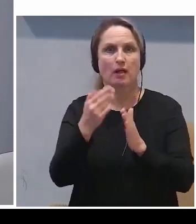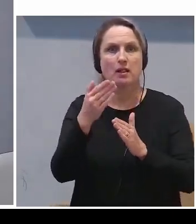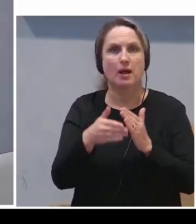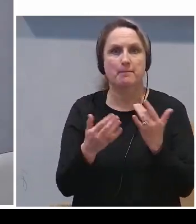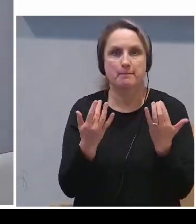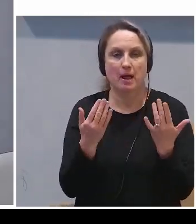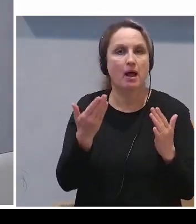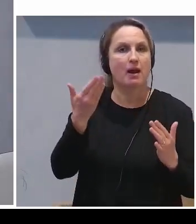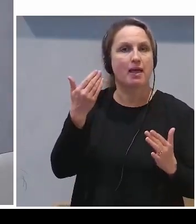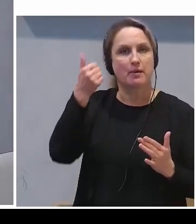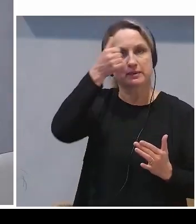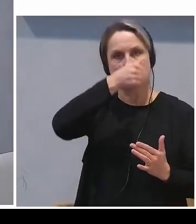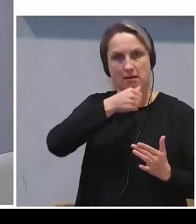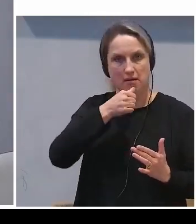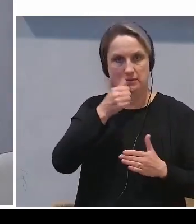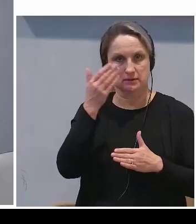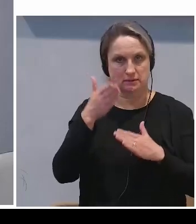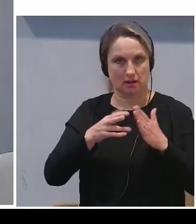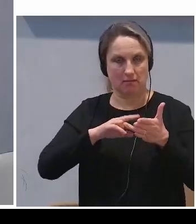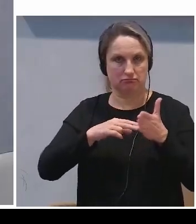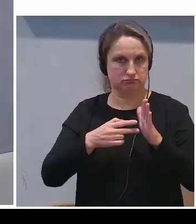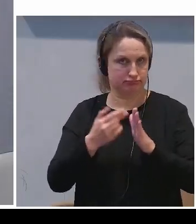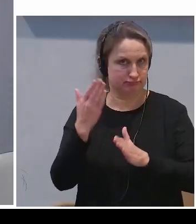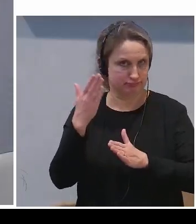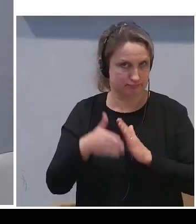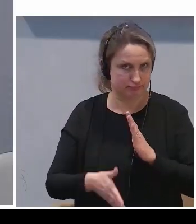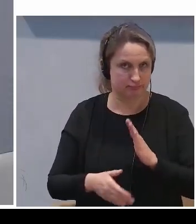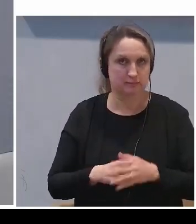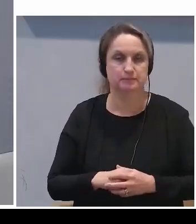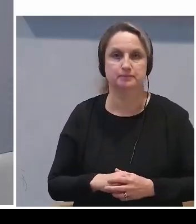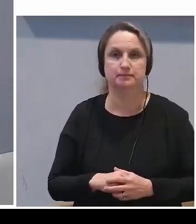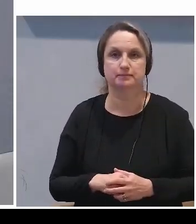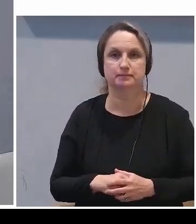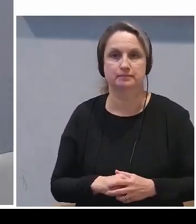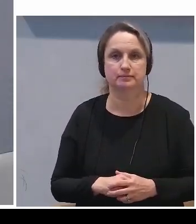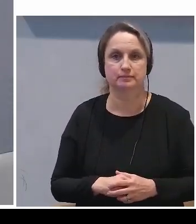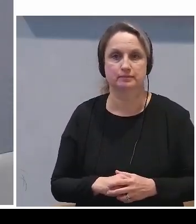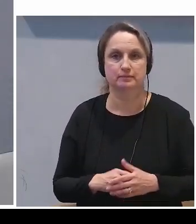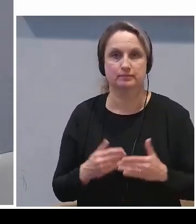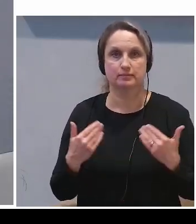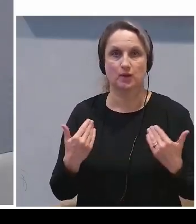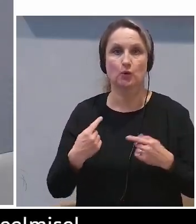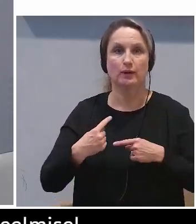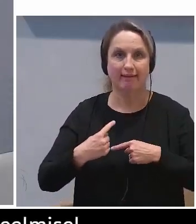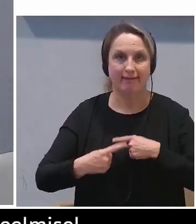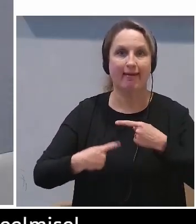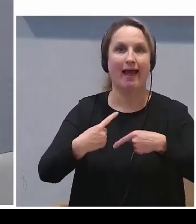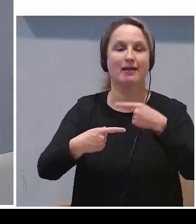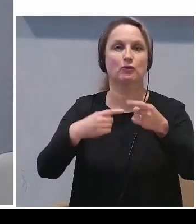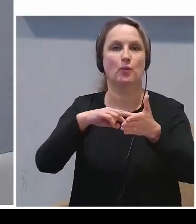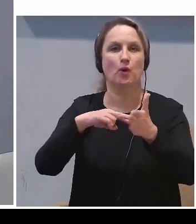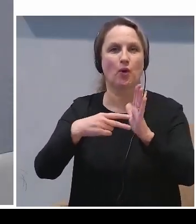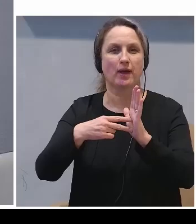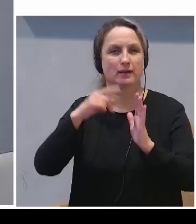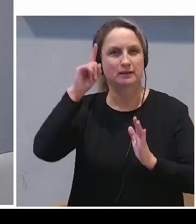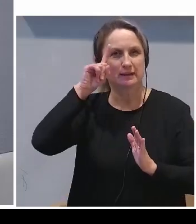around September, started the continuation of EJP, that is this one that is called ERDERA. Professor Unav said that Estonia is now